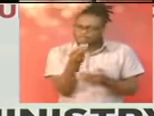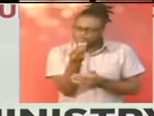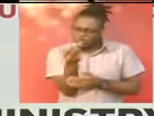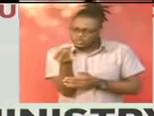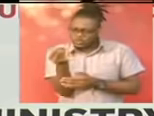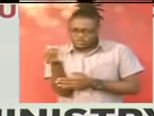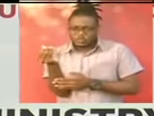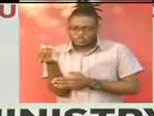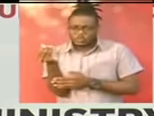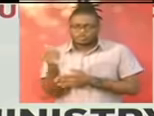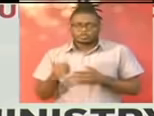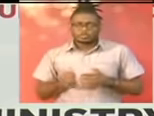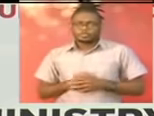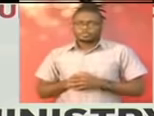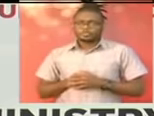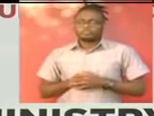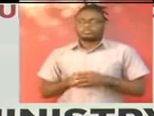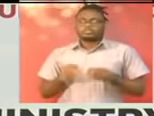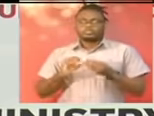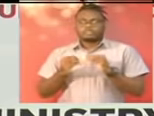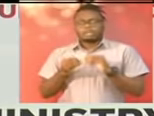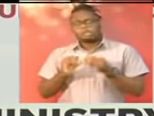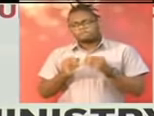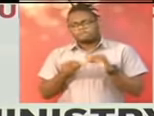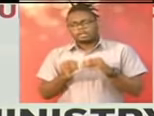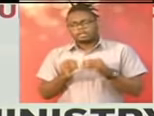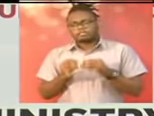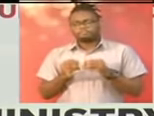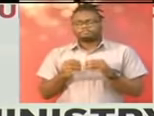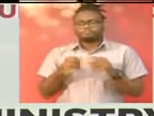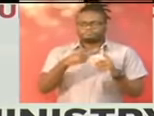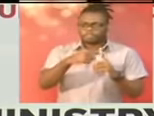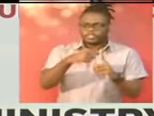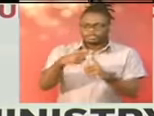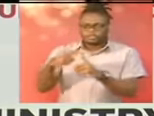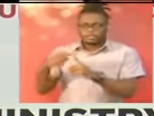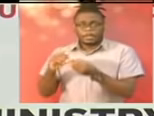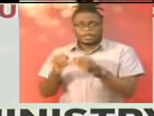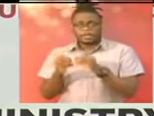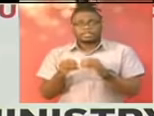just get that for you. Total active cases as of yesterday,